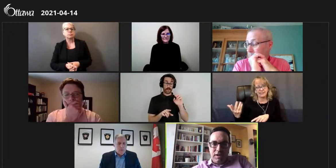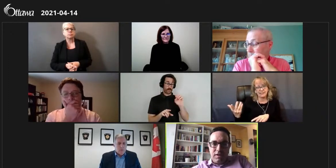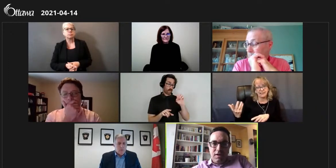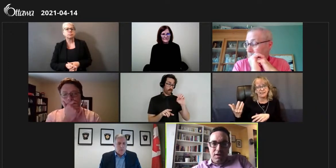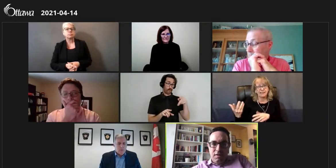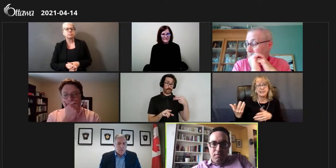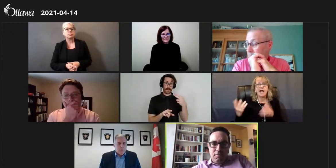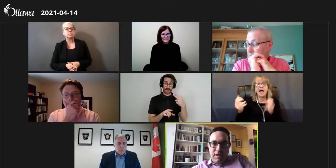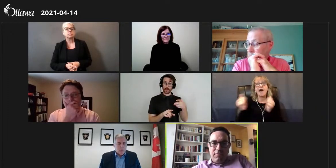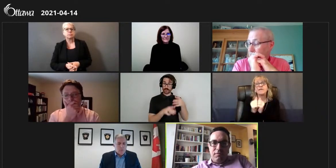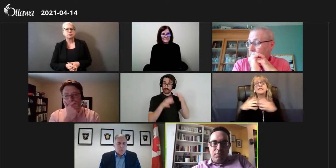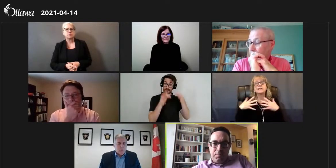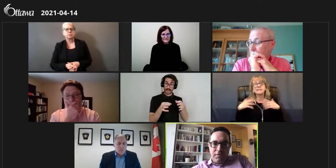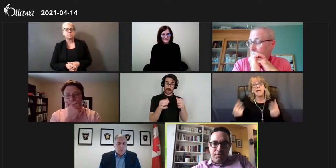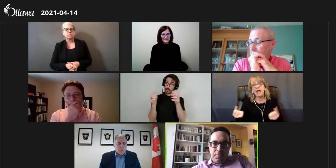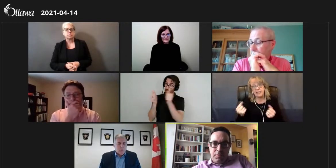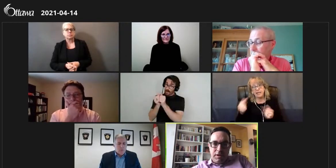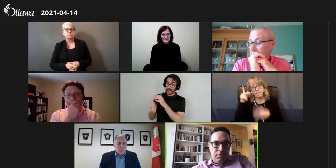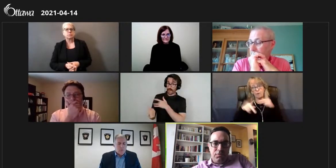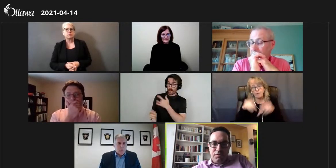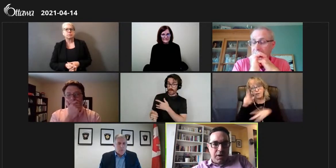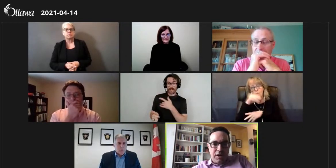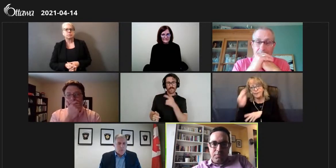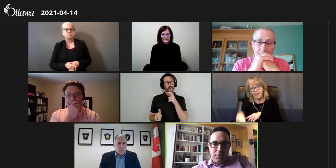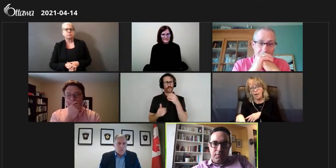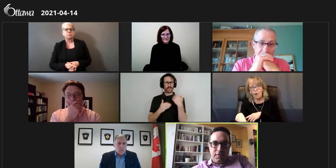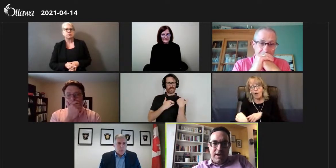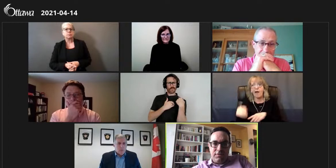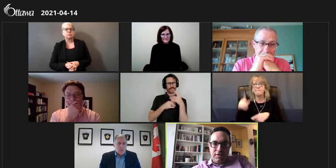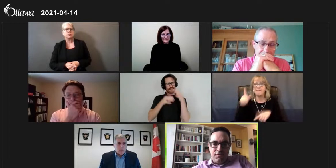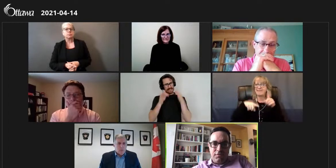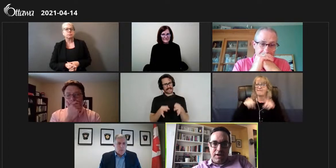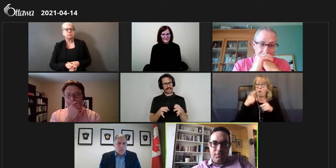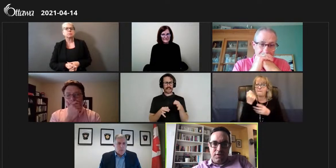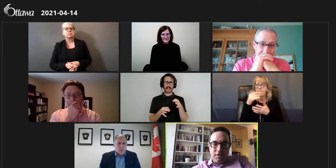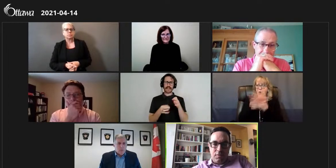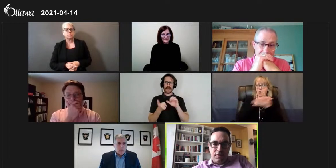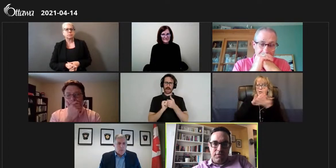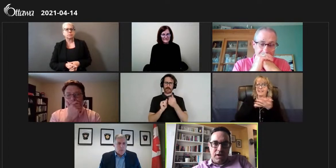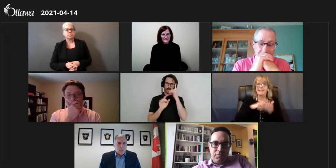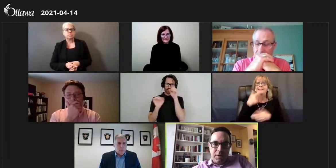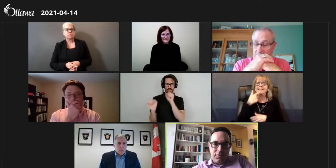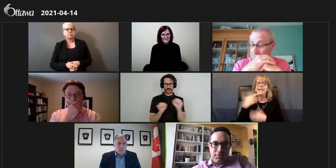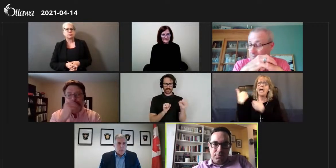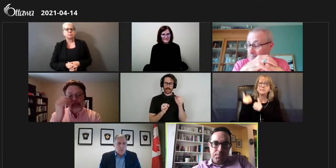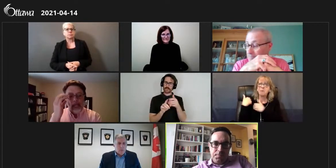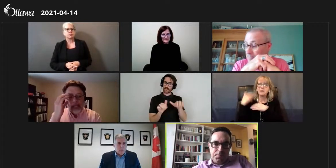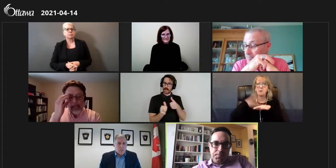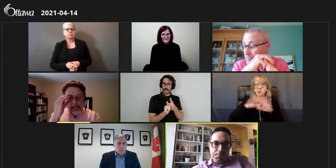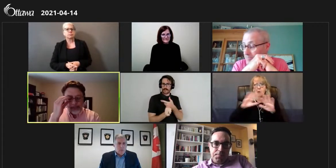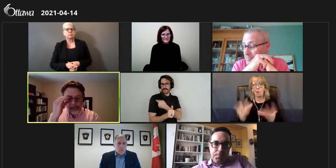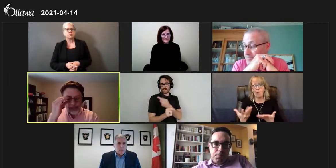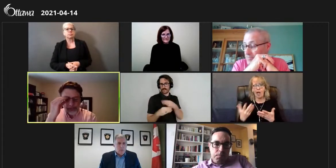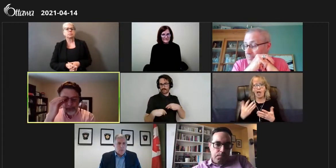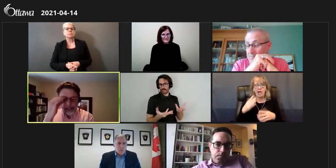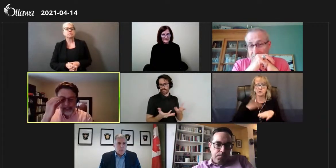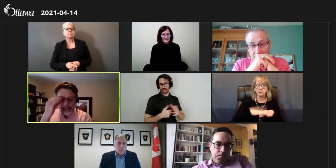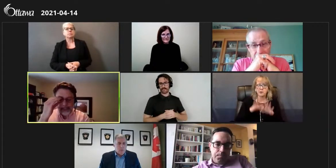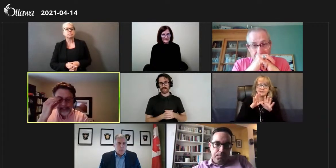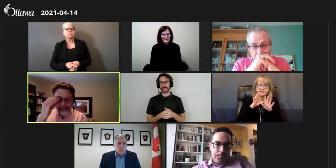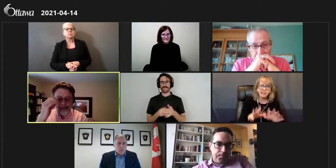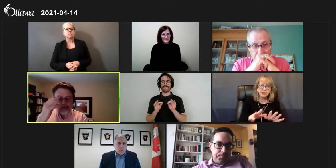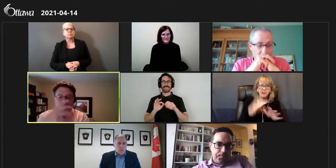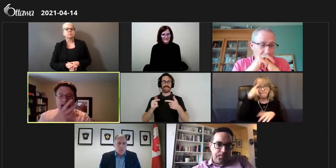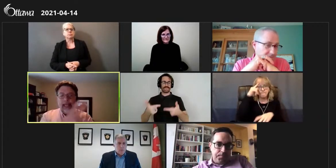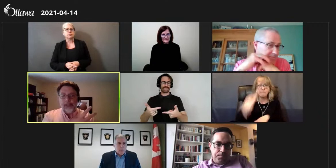the level of responsibility. Who's responsible for the vaccine strategy around these hotspots? Yeah,